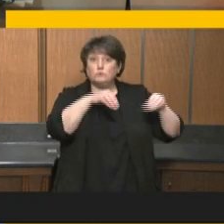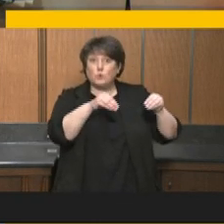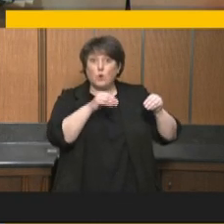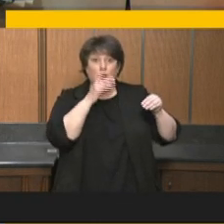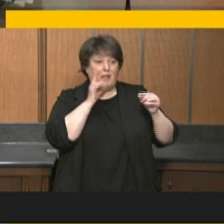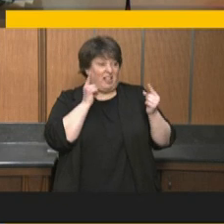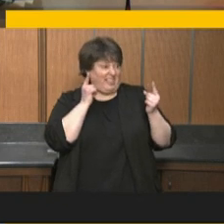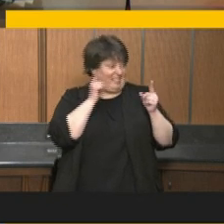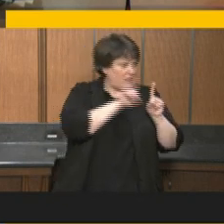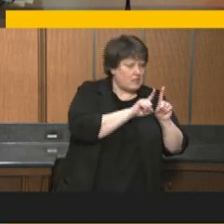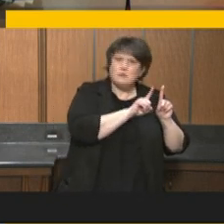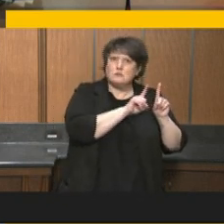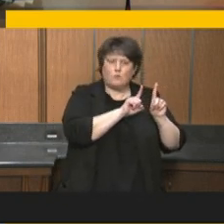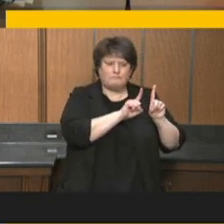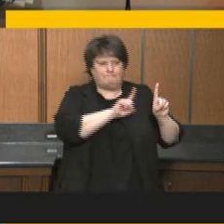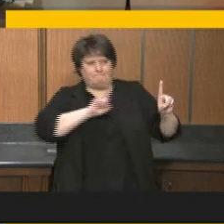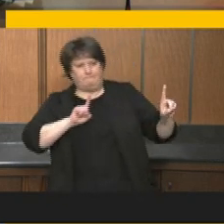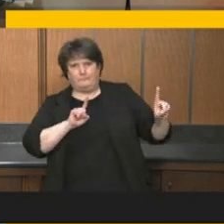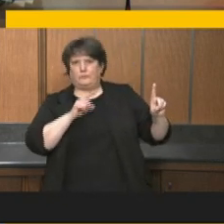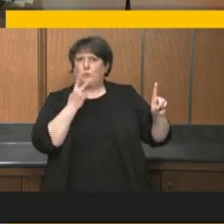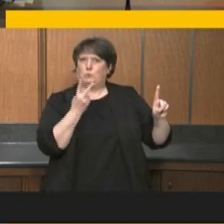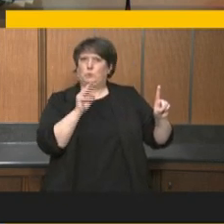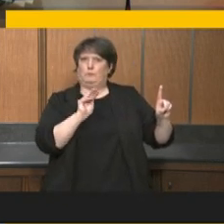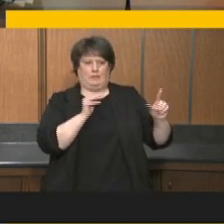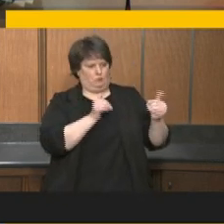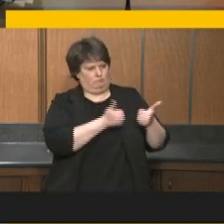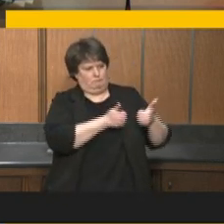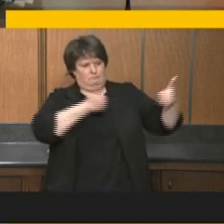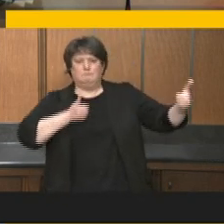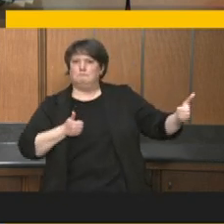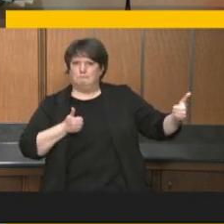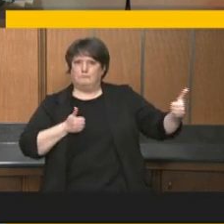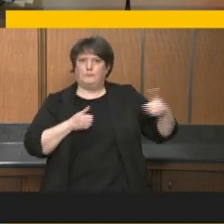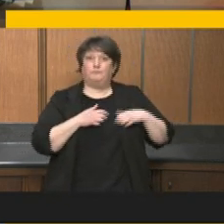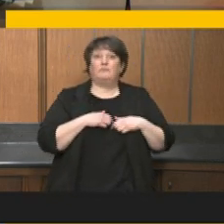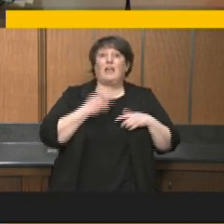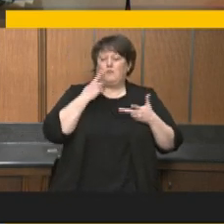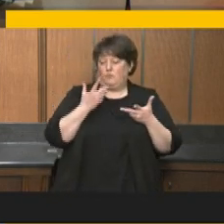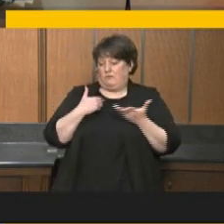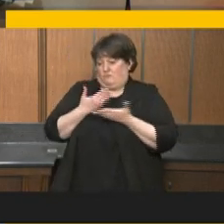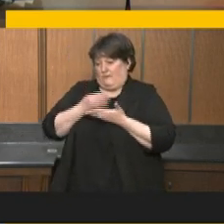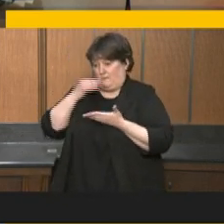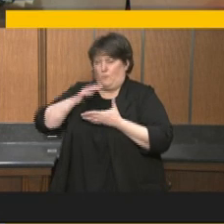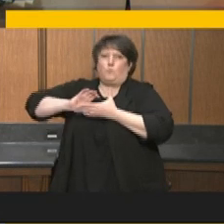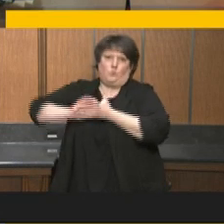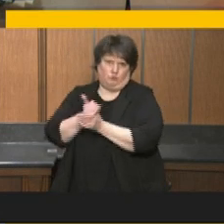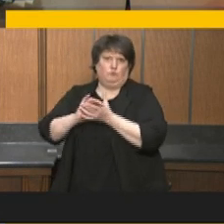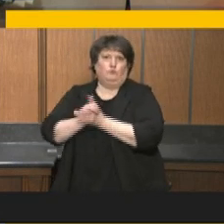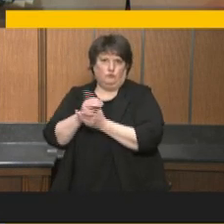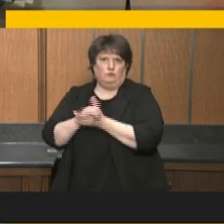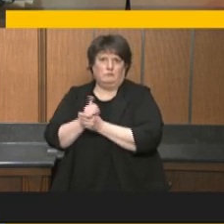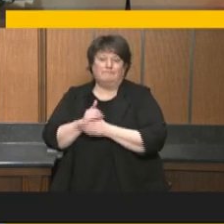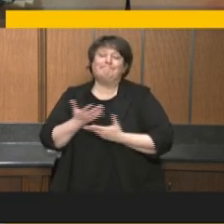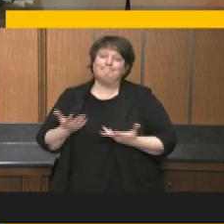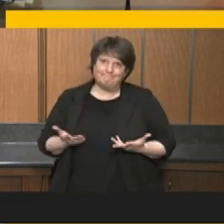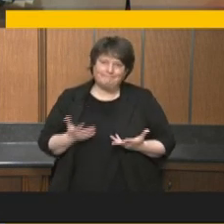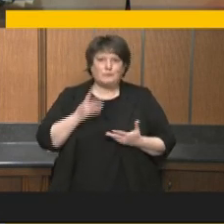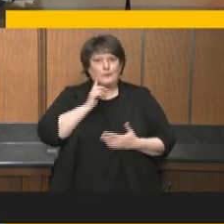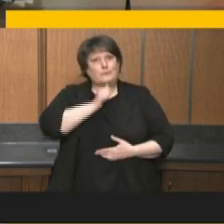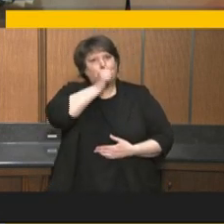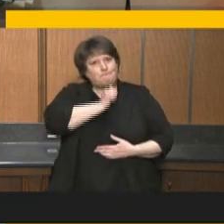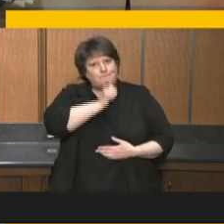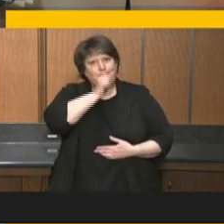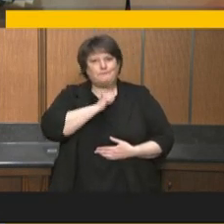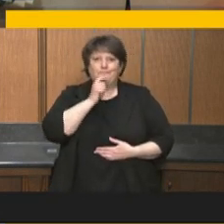sure to wash your hands as soon as you get inside. There will be many inconveniences in our lives in the coming weeks, but it